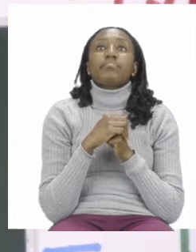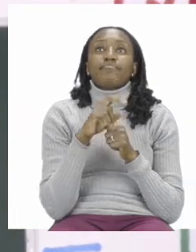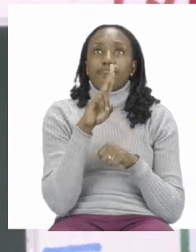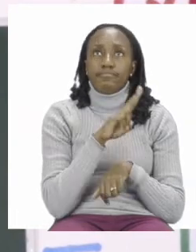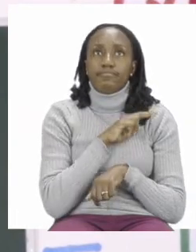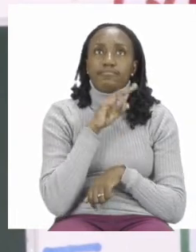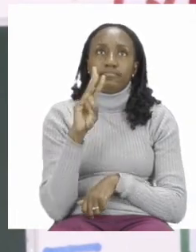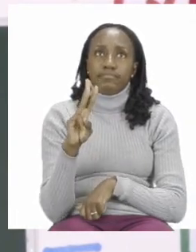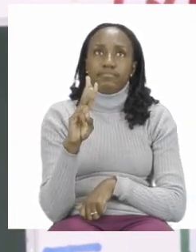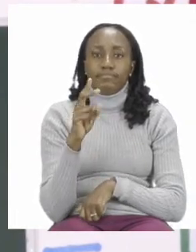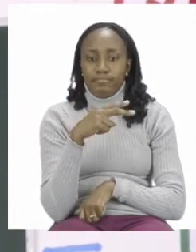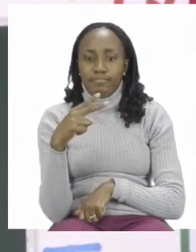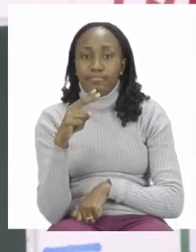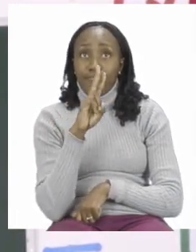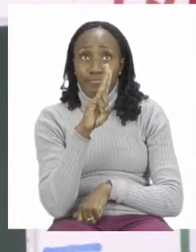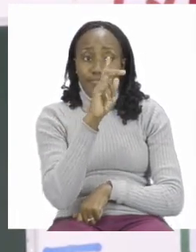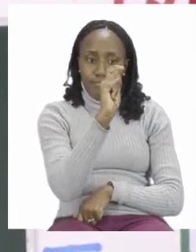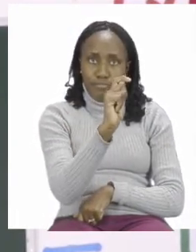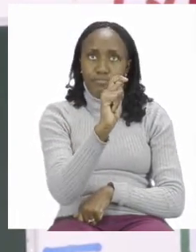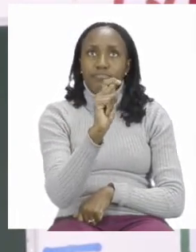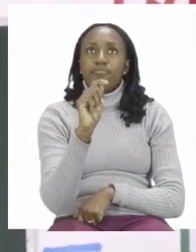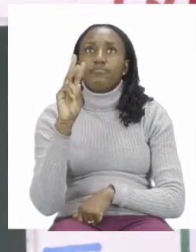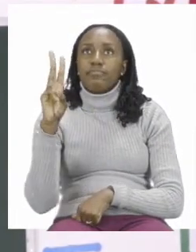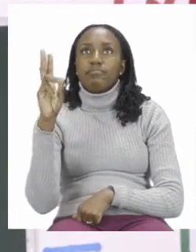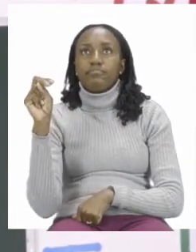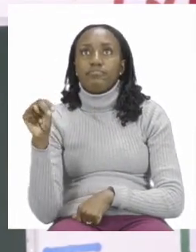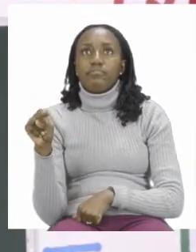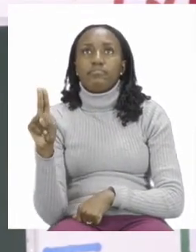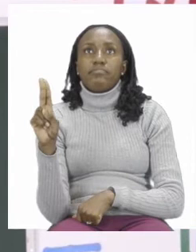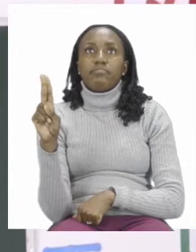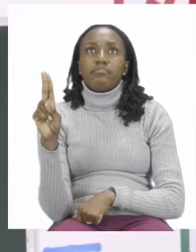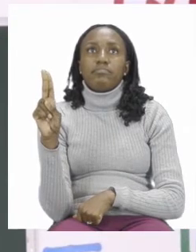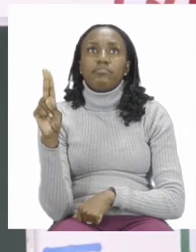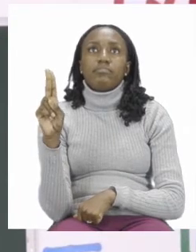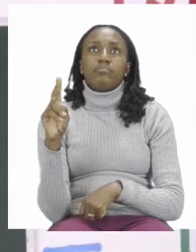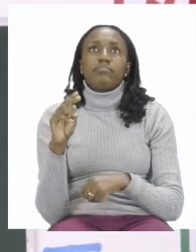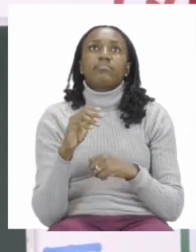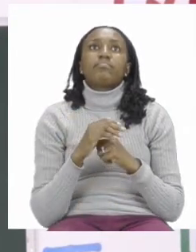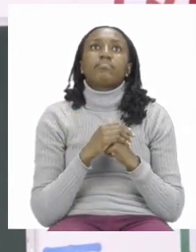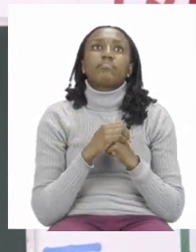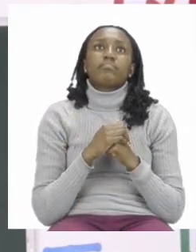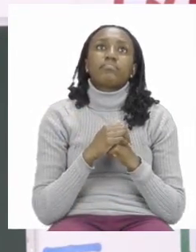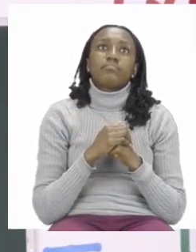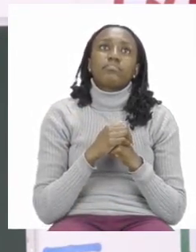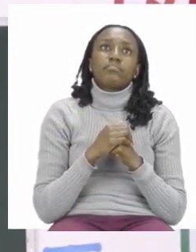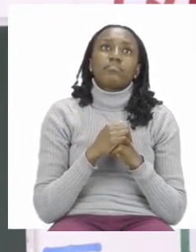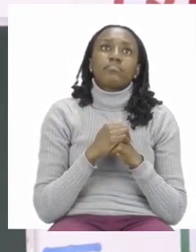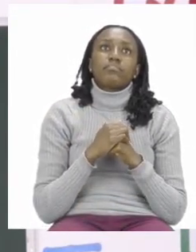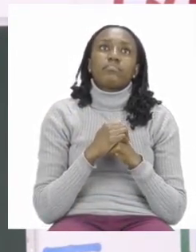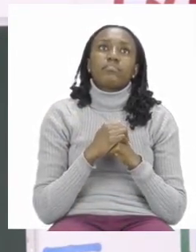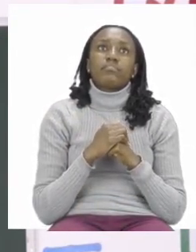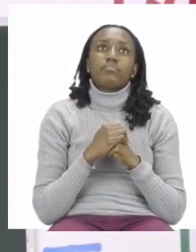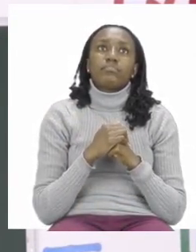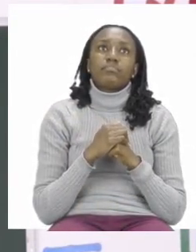23 equals two tens and three units. So take your time with this one, boys